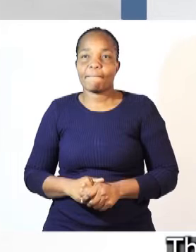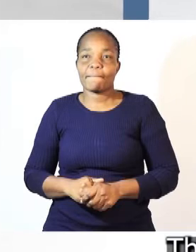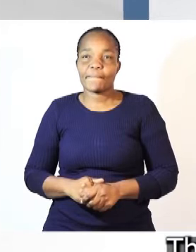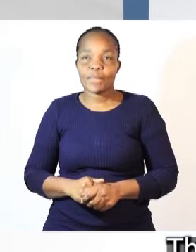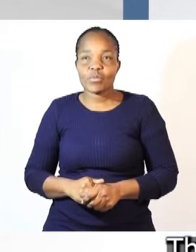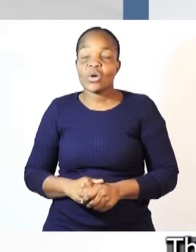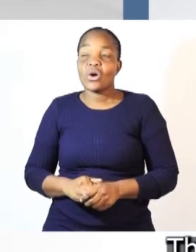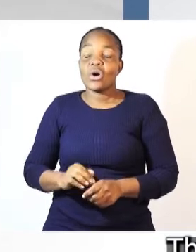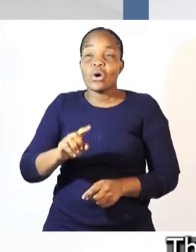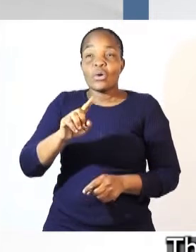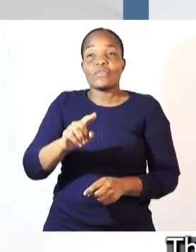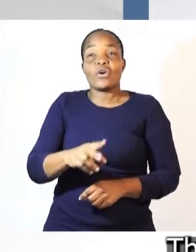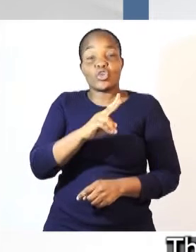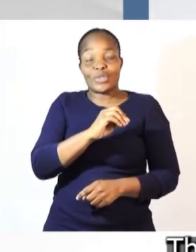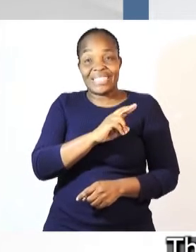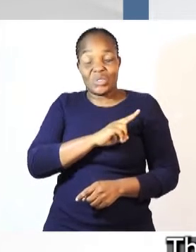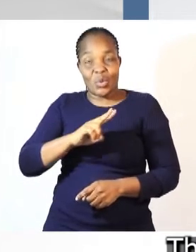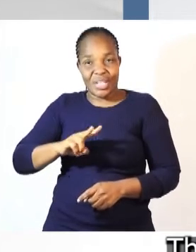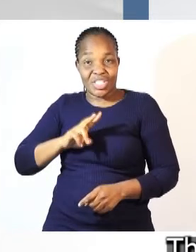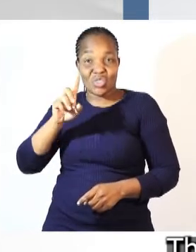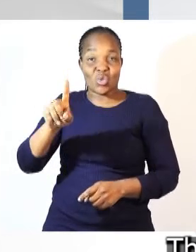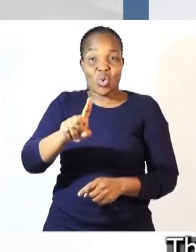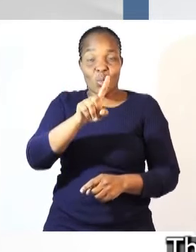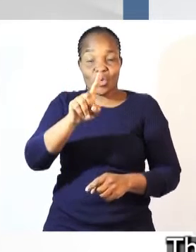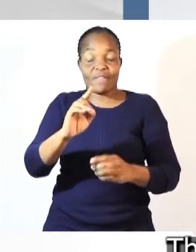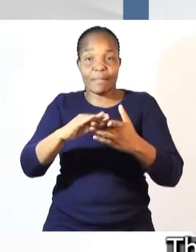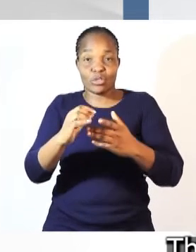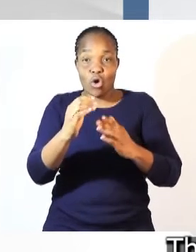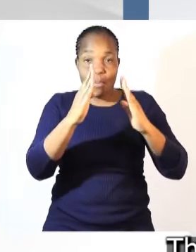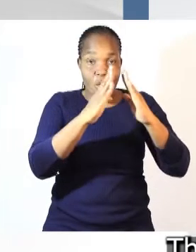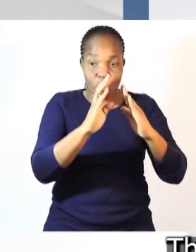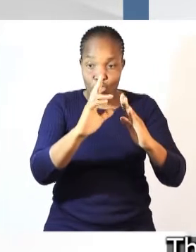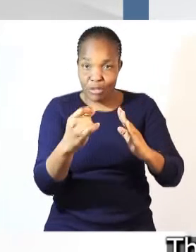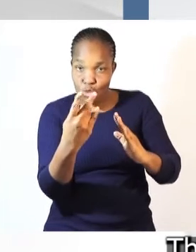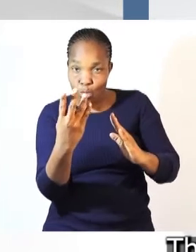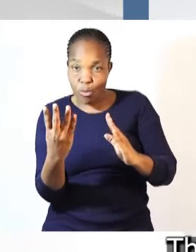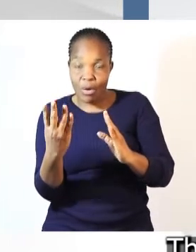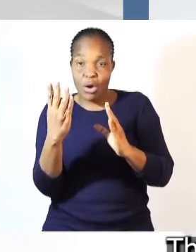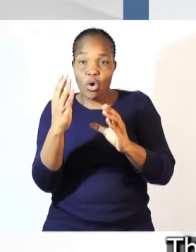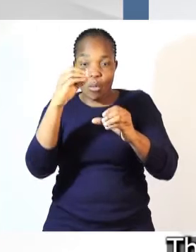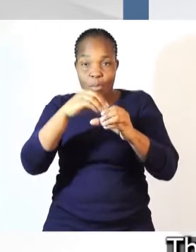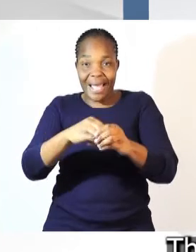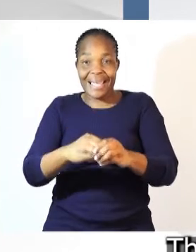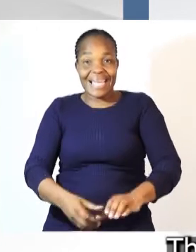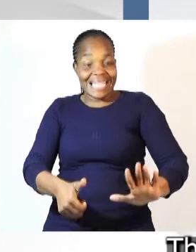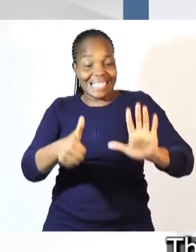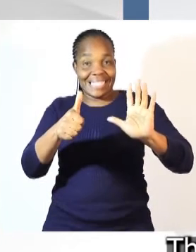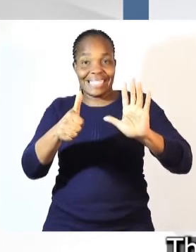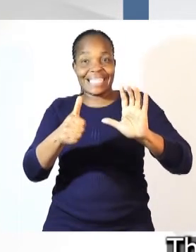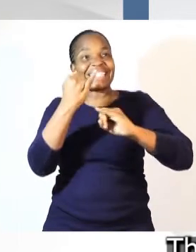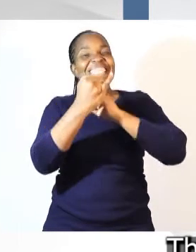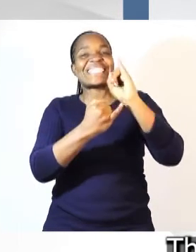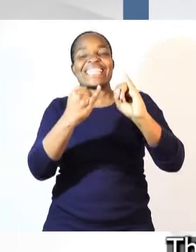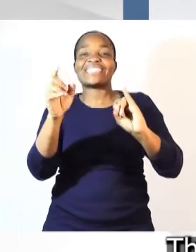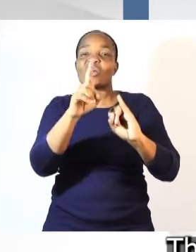The questionnaire for the 2022 Population and Housing Census includes the 6 Washington Group's